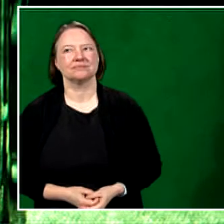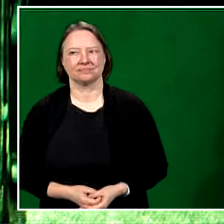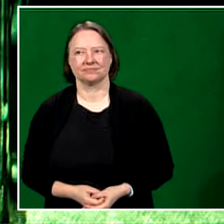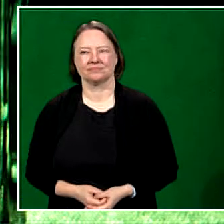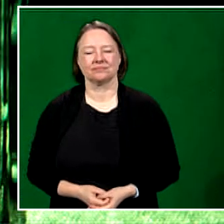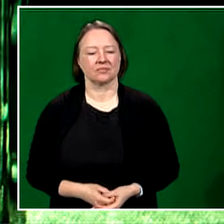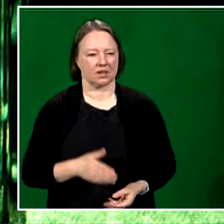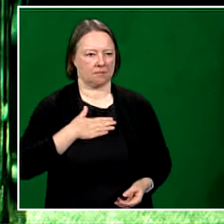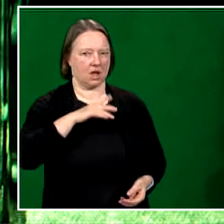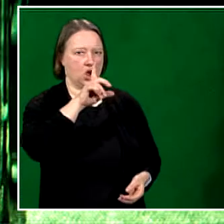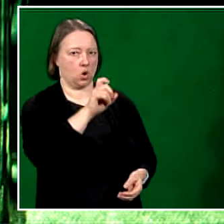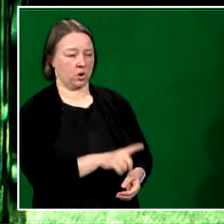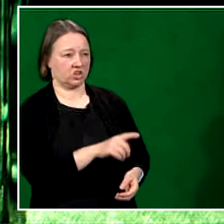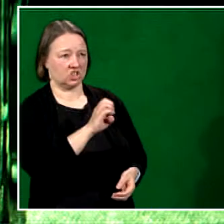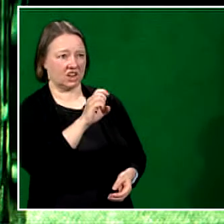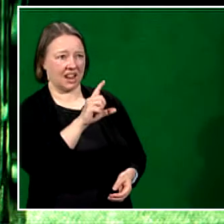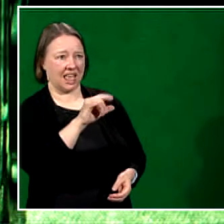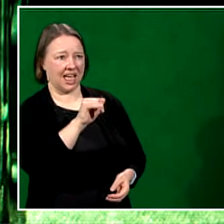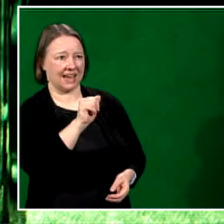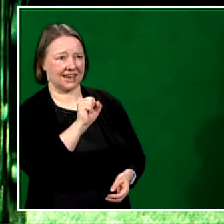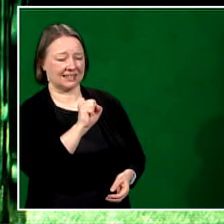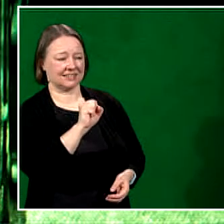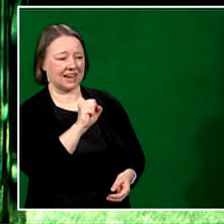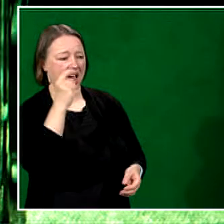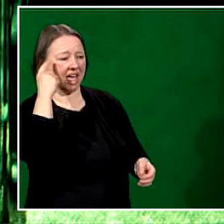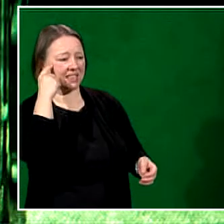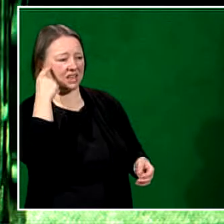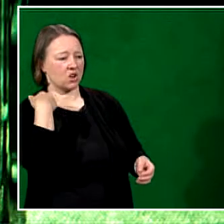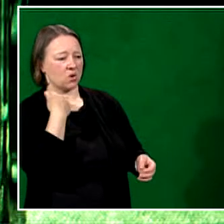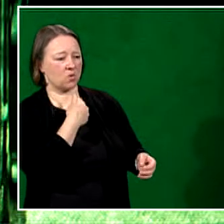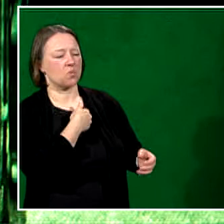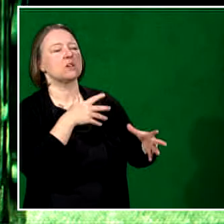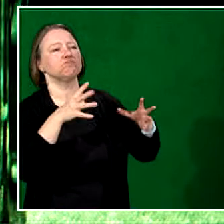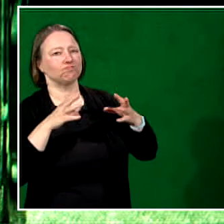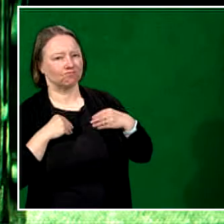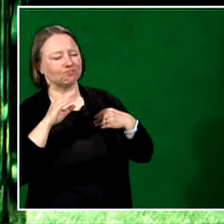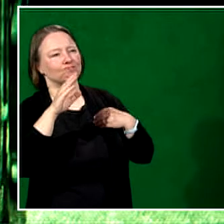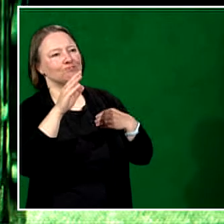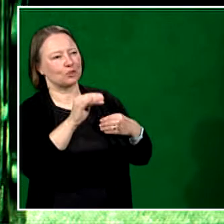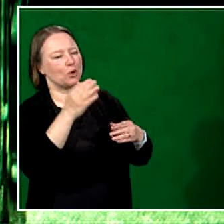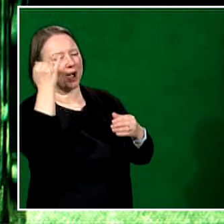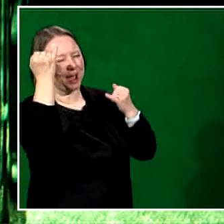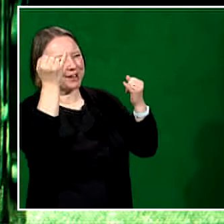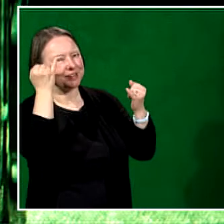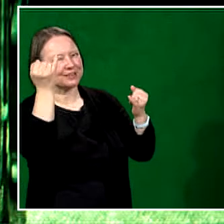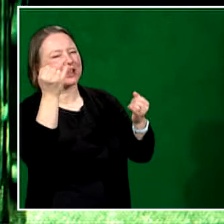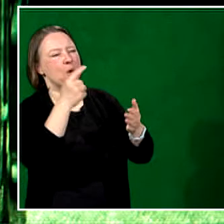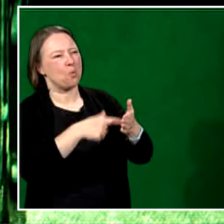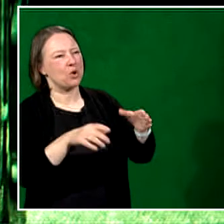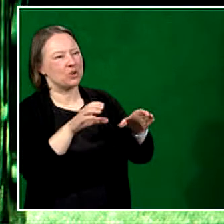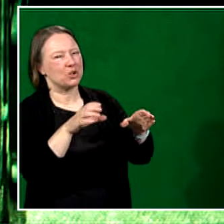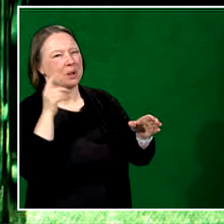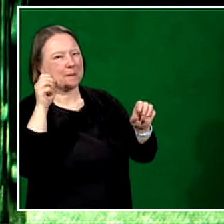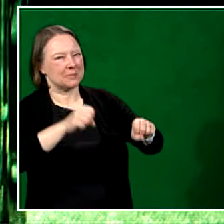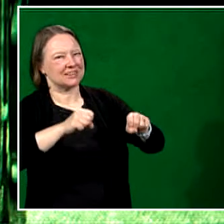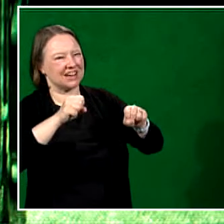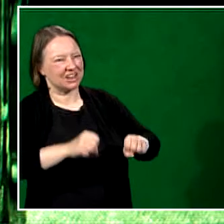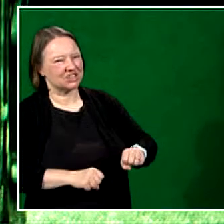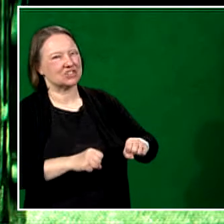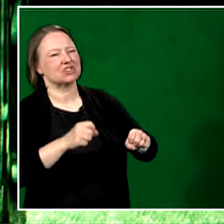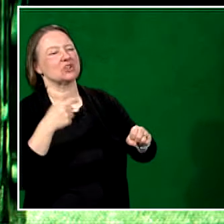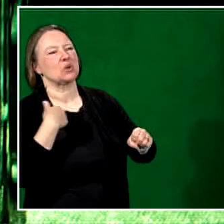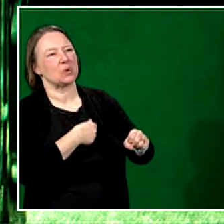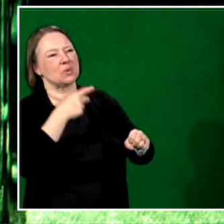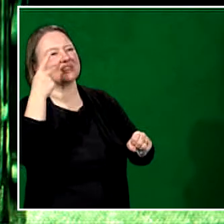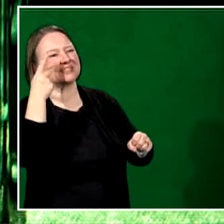Question from me, Elias. I think we're all sold on the idea of what you're doing and its potential that it has, and we can